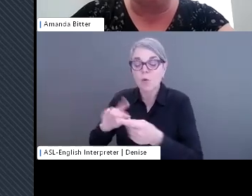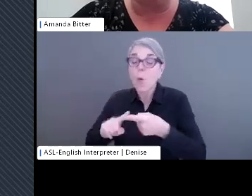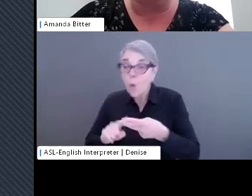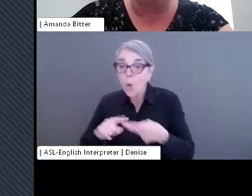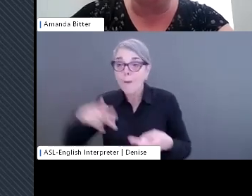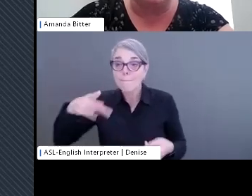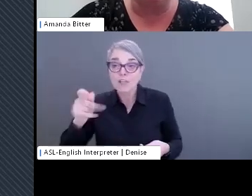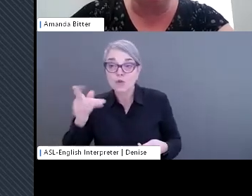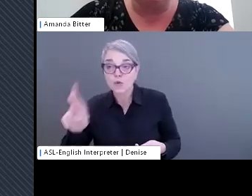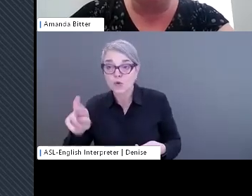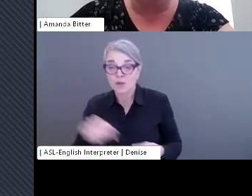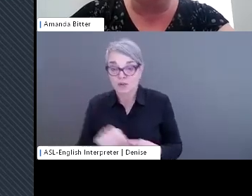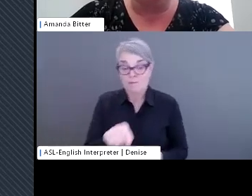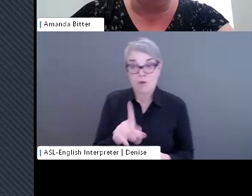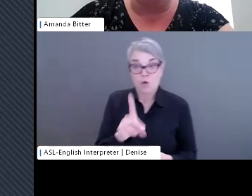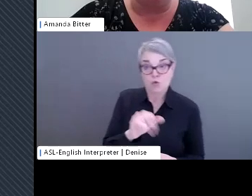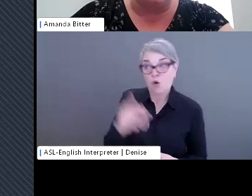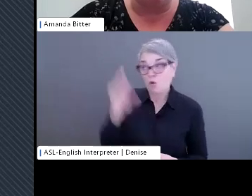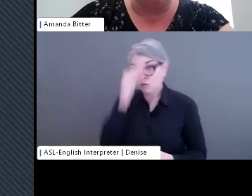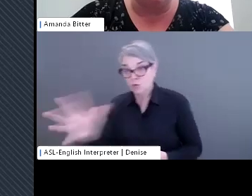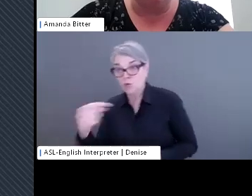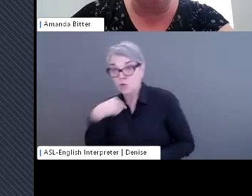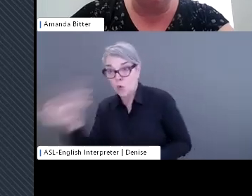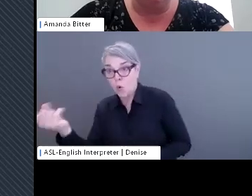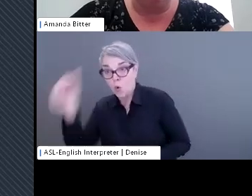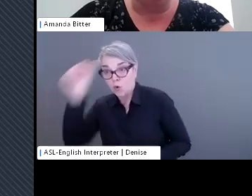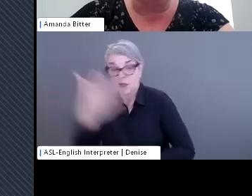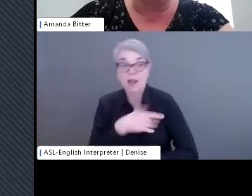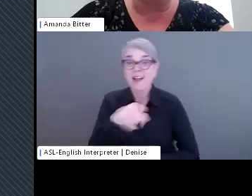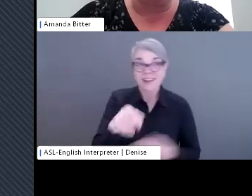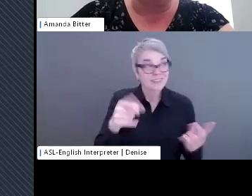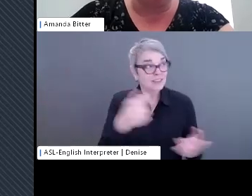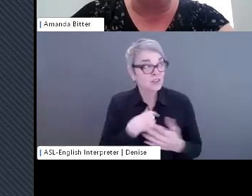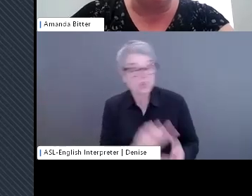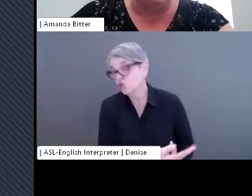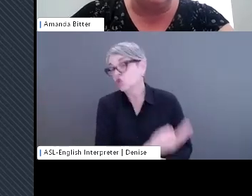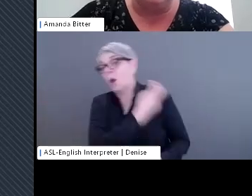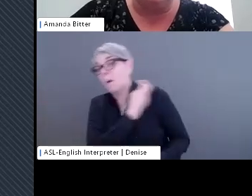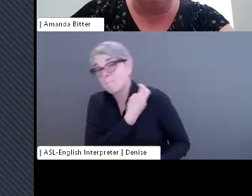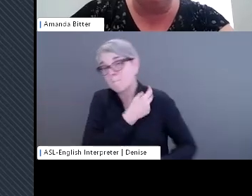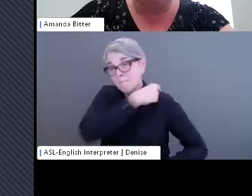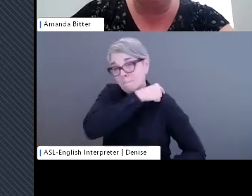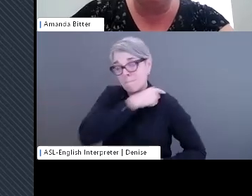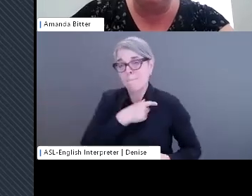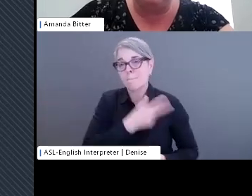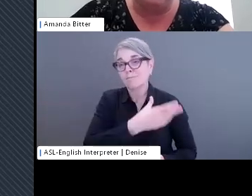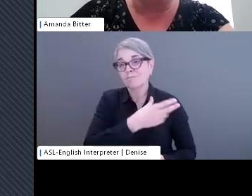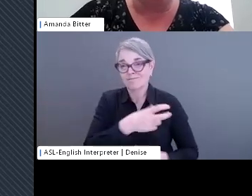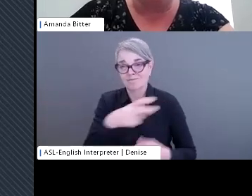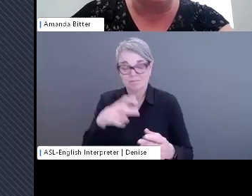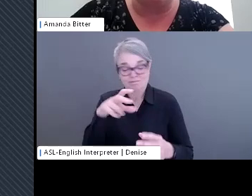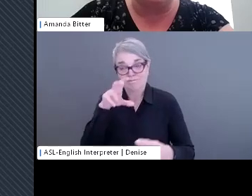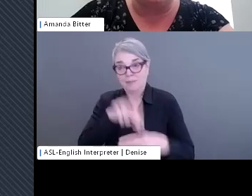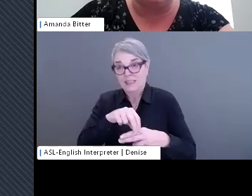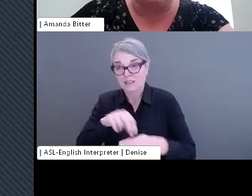if Donald told his son Rita jumped on his back and bit him, then we should have tried to speak with Peter. And